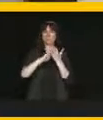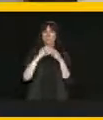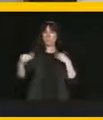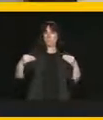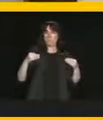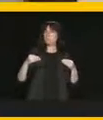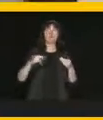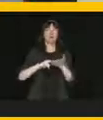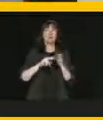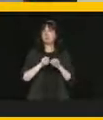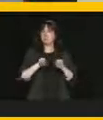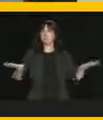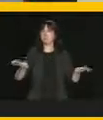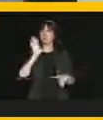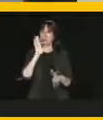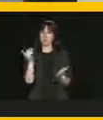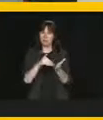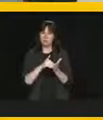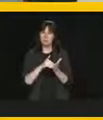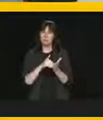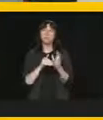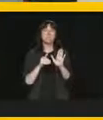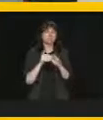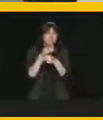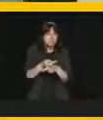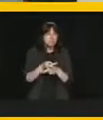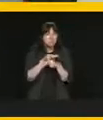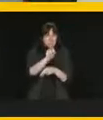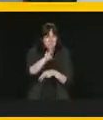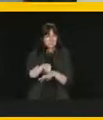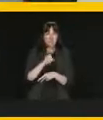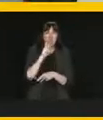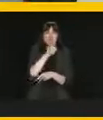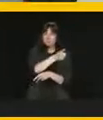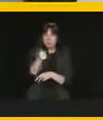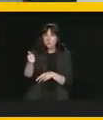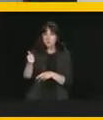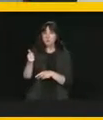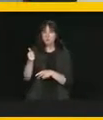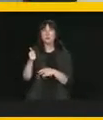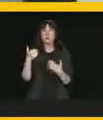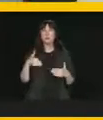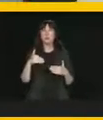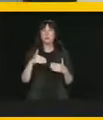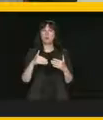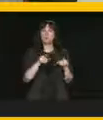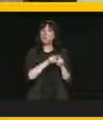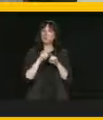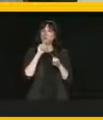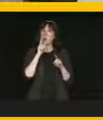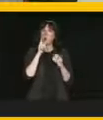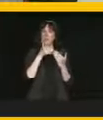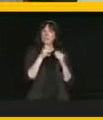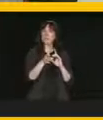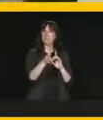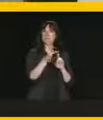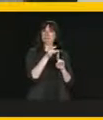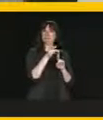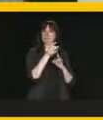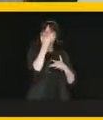progress we've made. So we all need to be very careful for ourselves and especially for the most vulnerable, like our